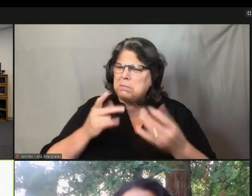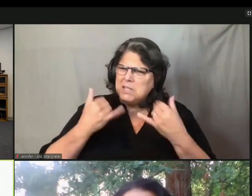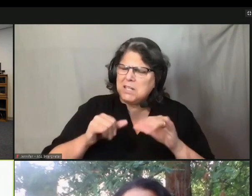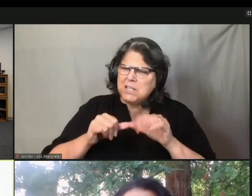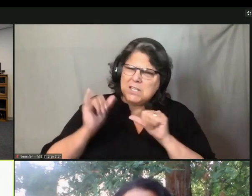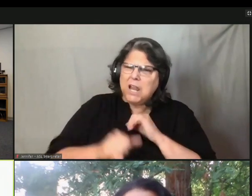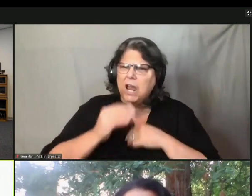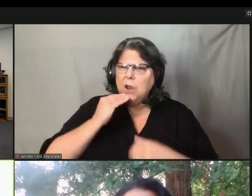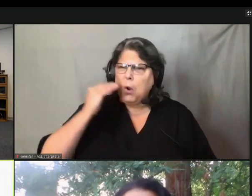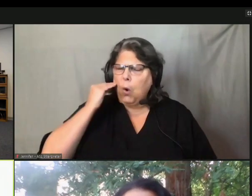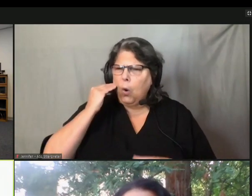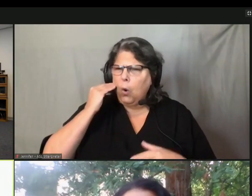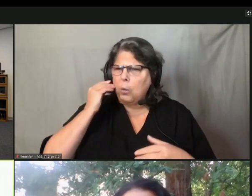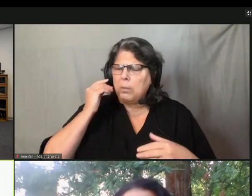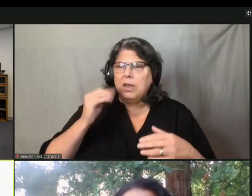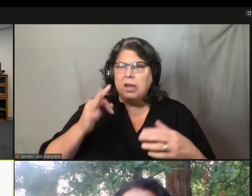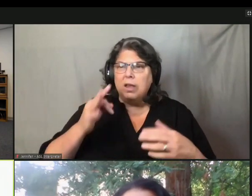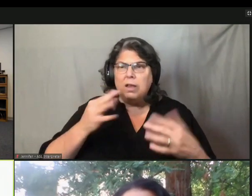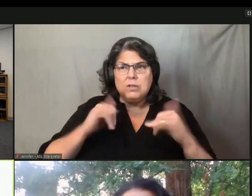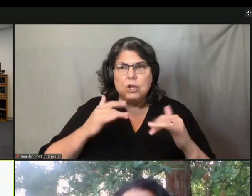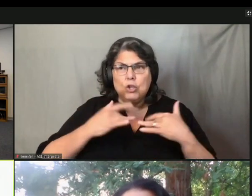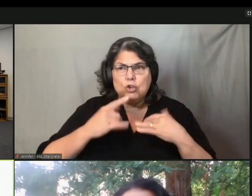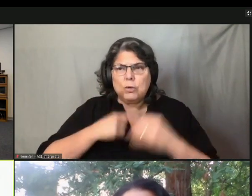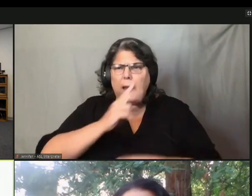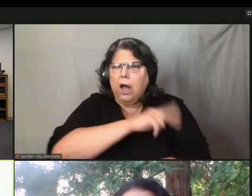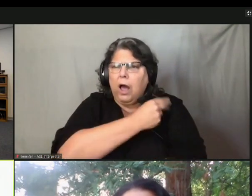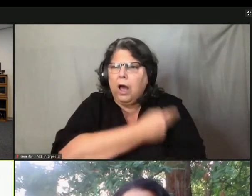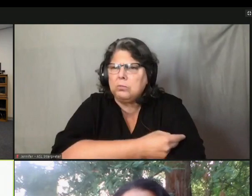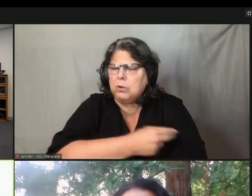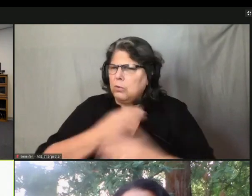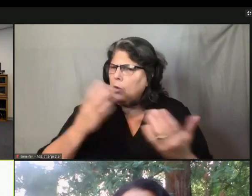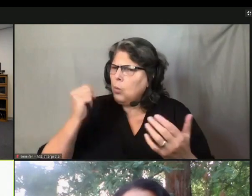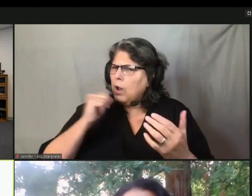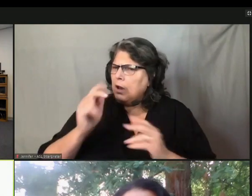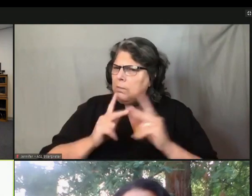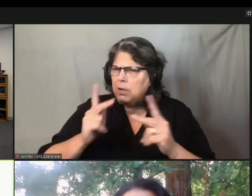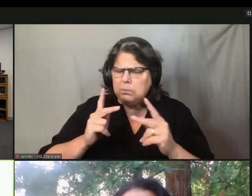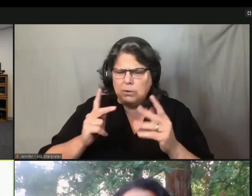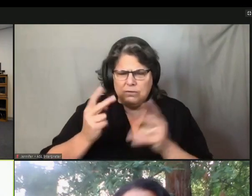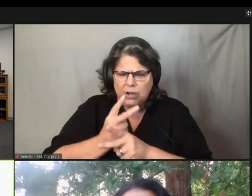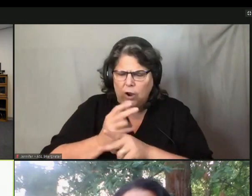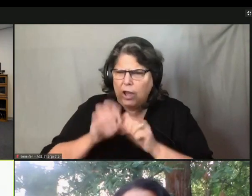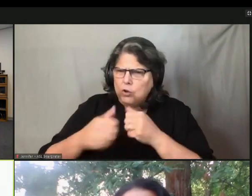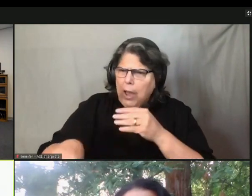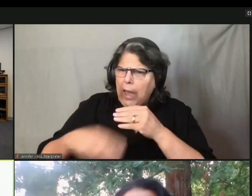the hospitals are still a concern, why have steps not been taken to add beds for this?